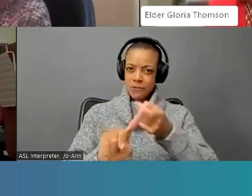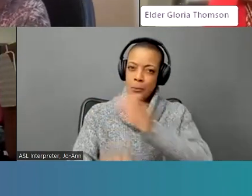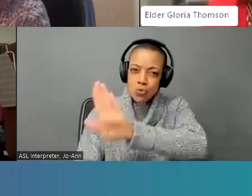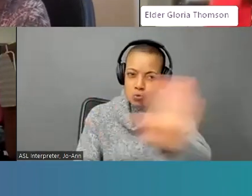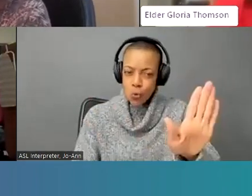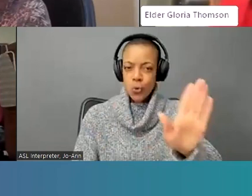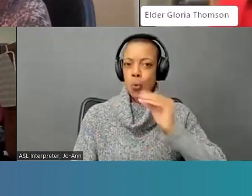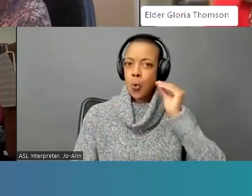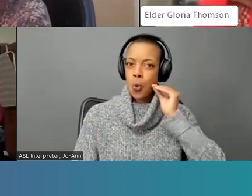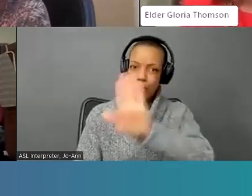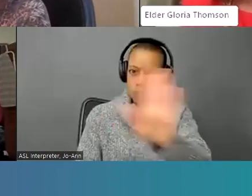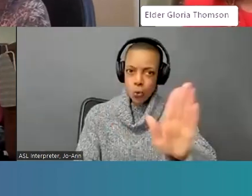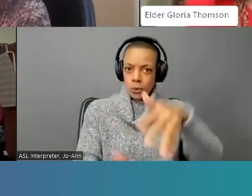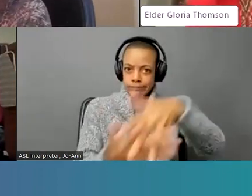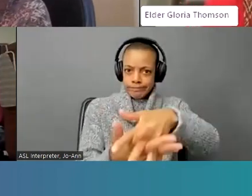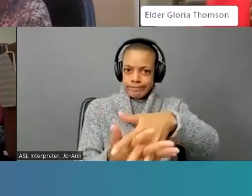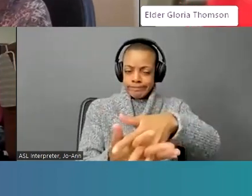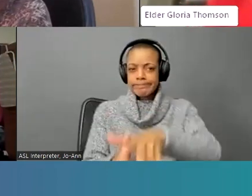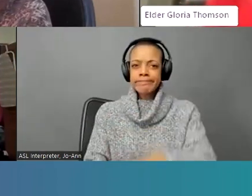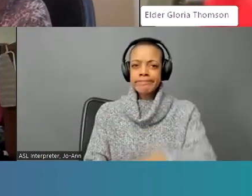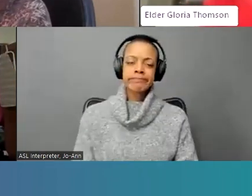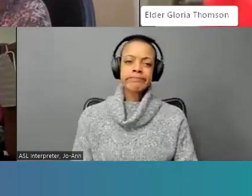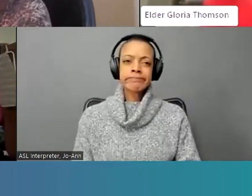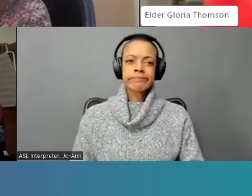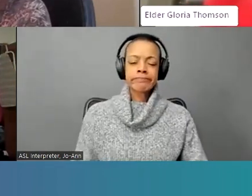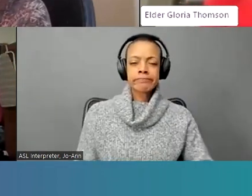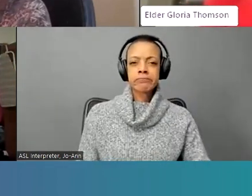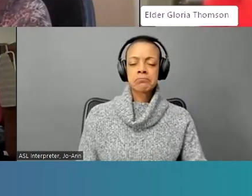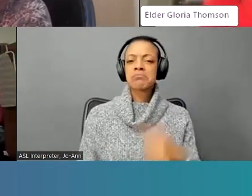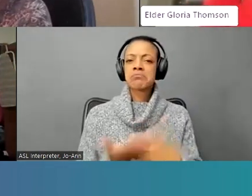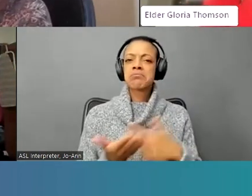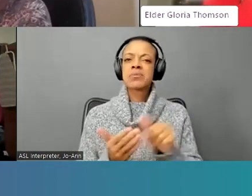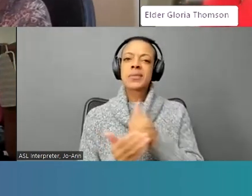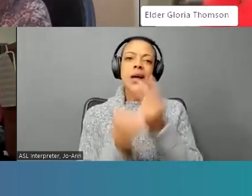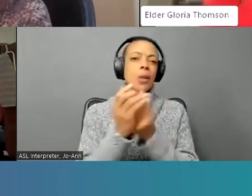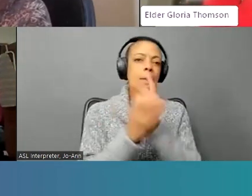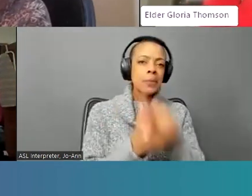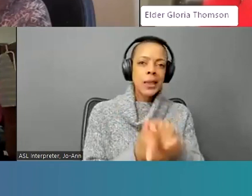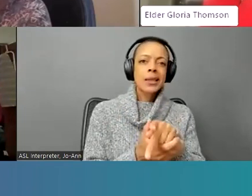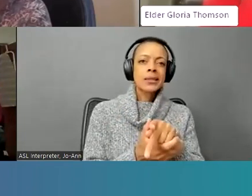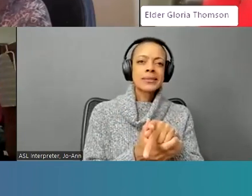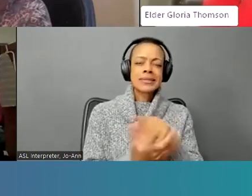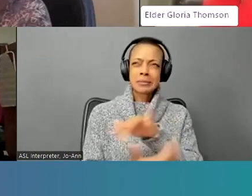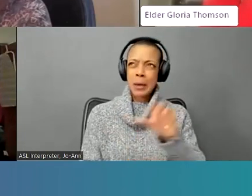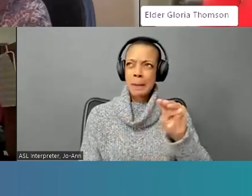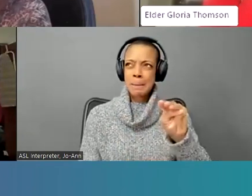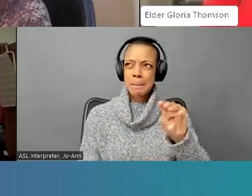they have something like when they talk about myrrh, and there's a lot of other